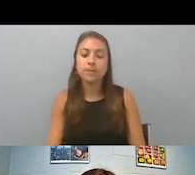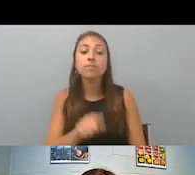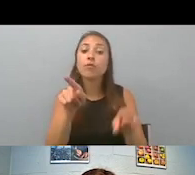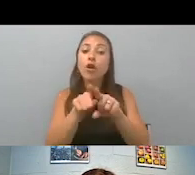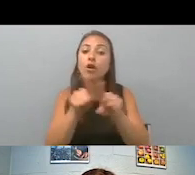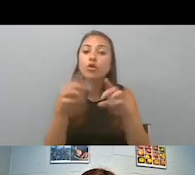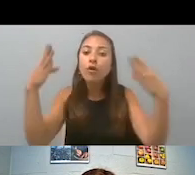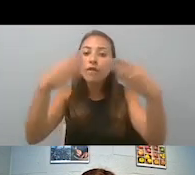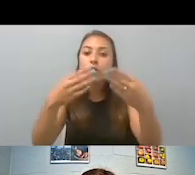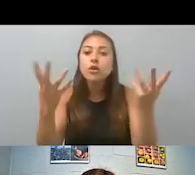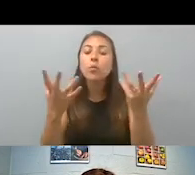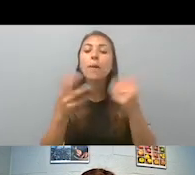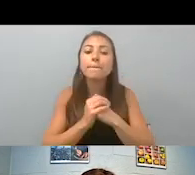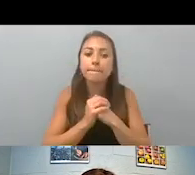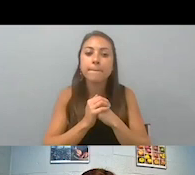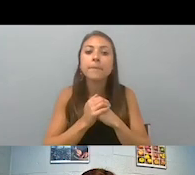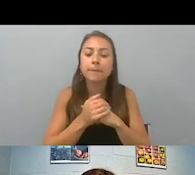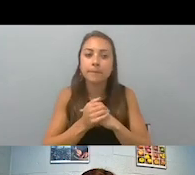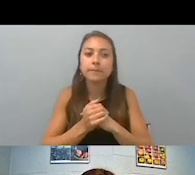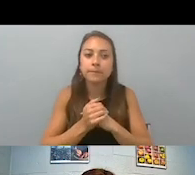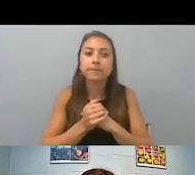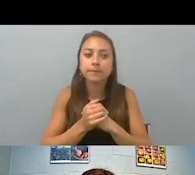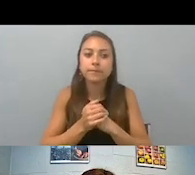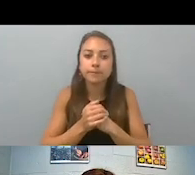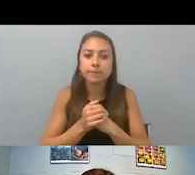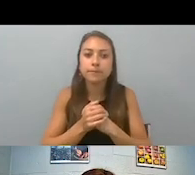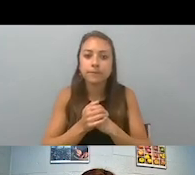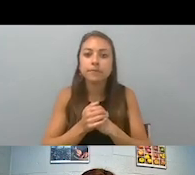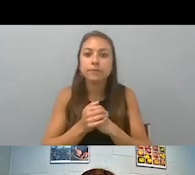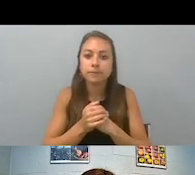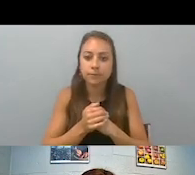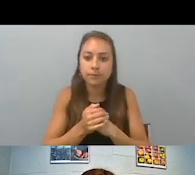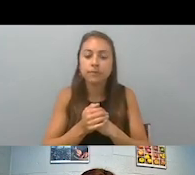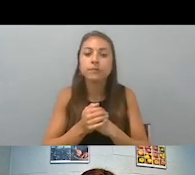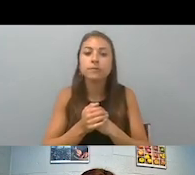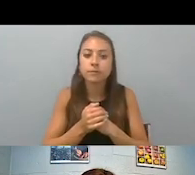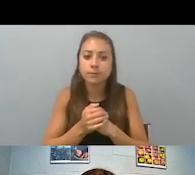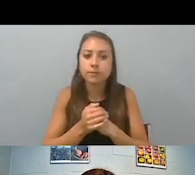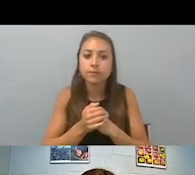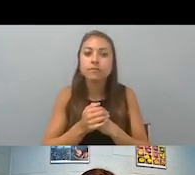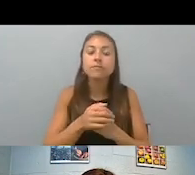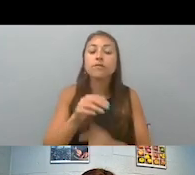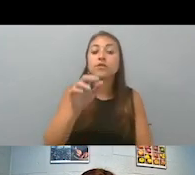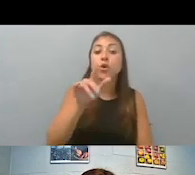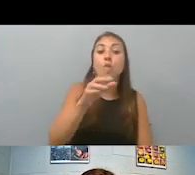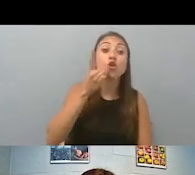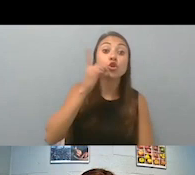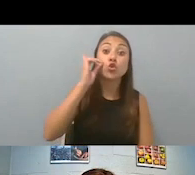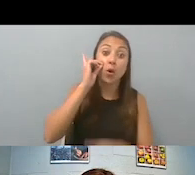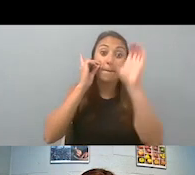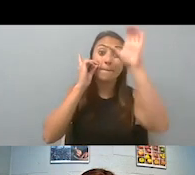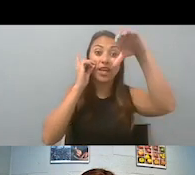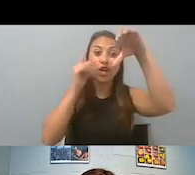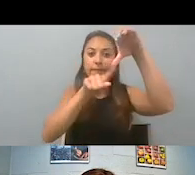focuses on serving a lot of the first years. It's located underneath Andrews dormitory and right next to Miller Metcalf, which houses a lot